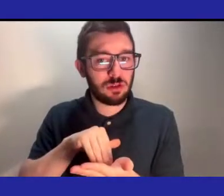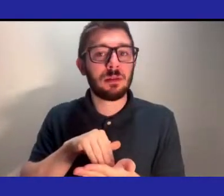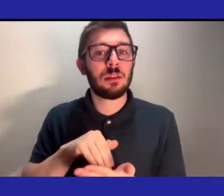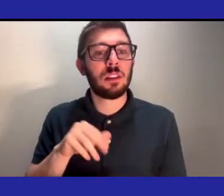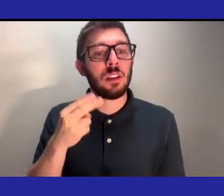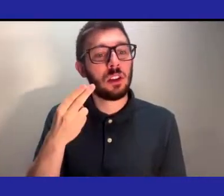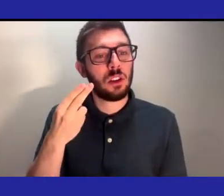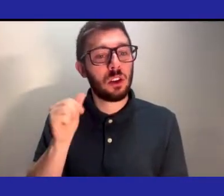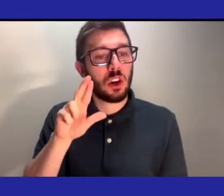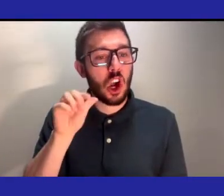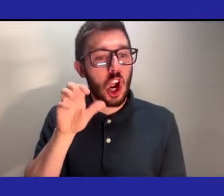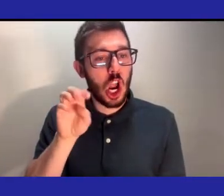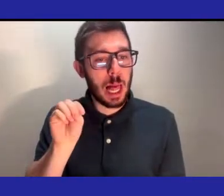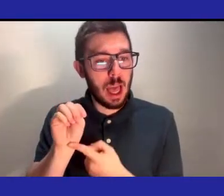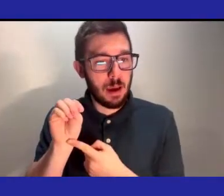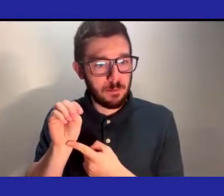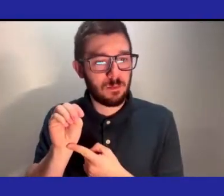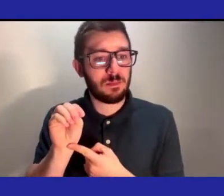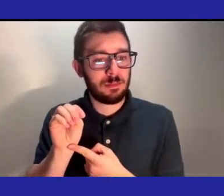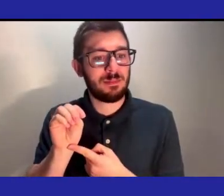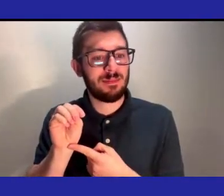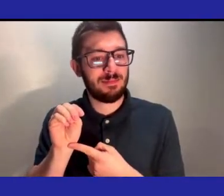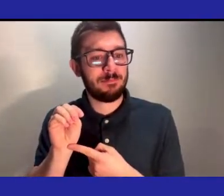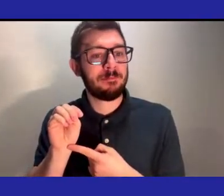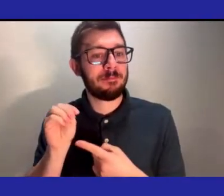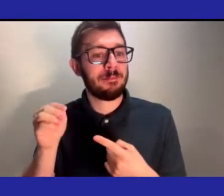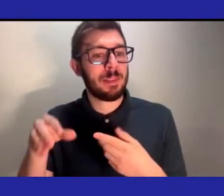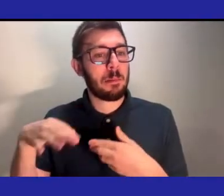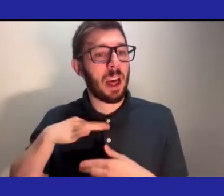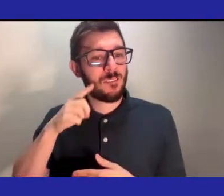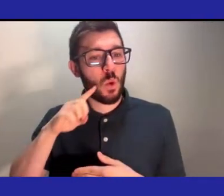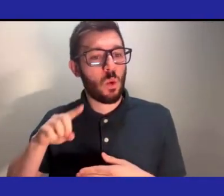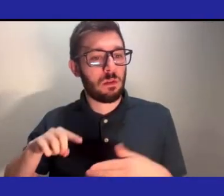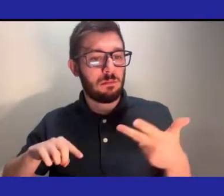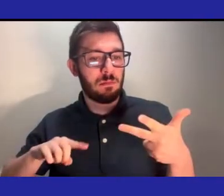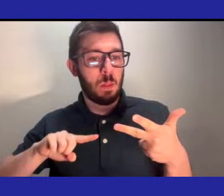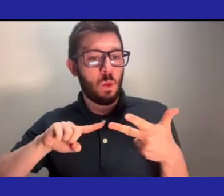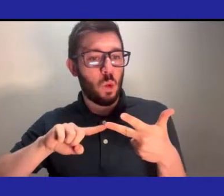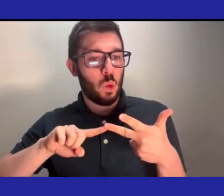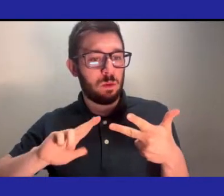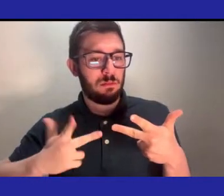for that designation as well at this time.